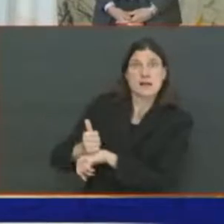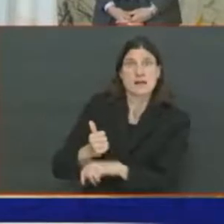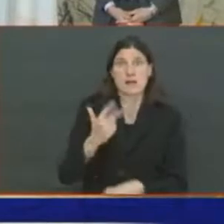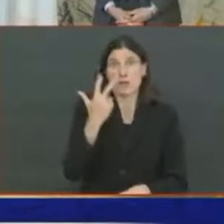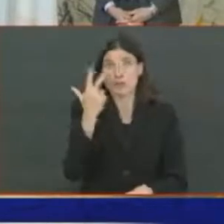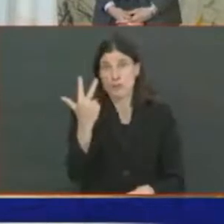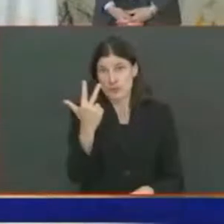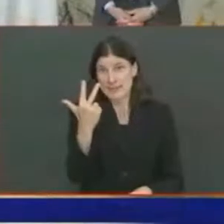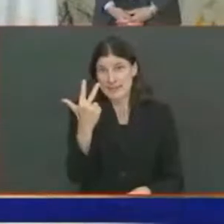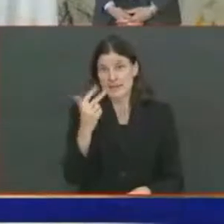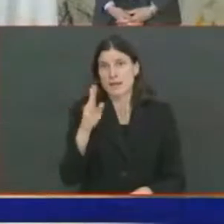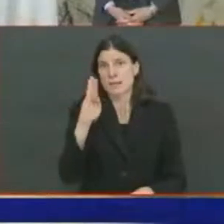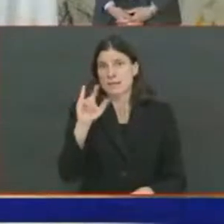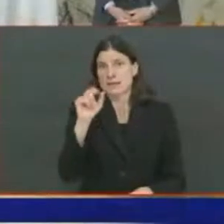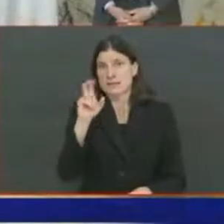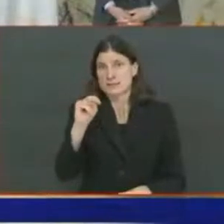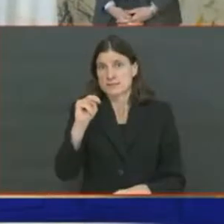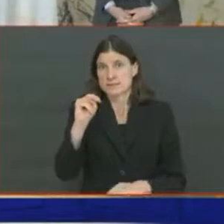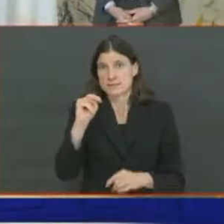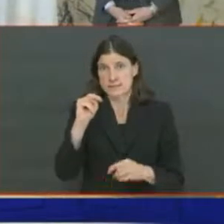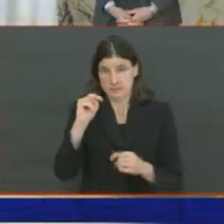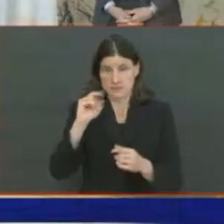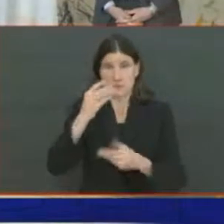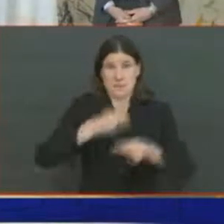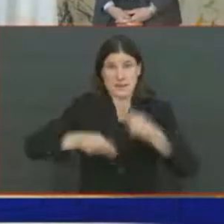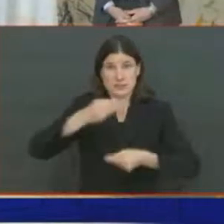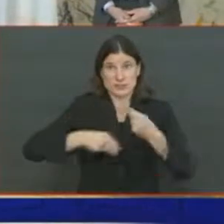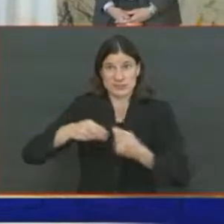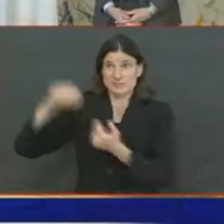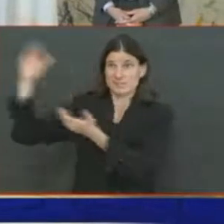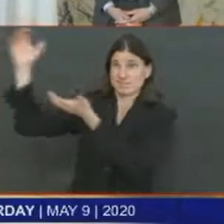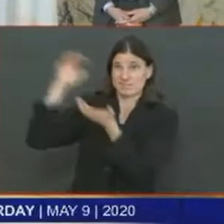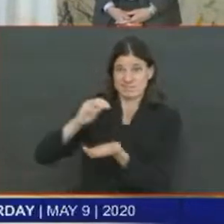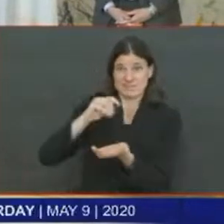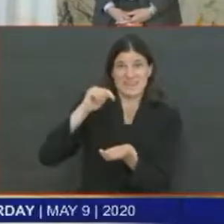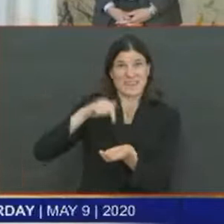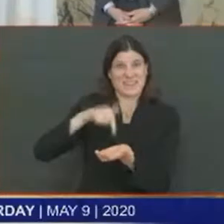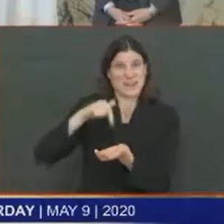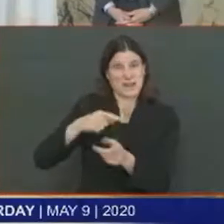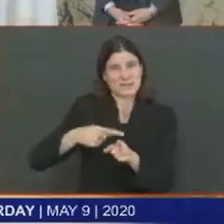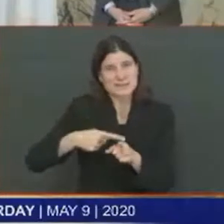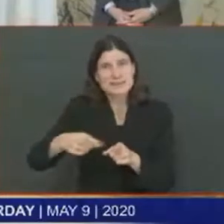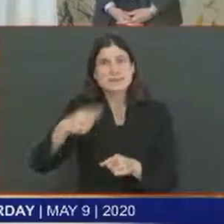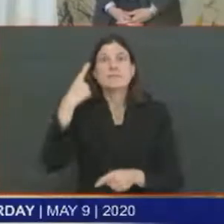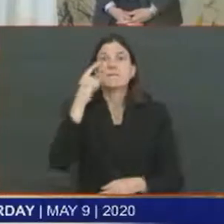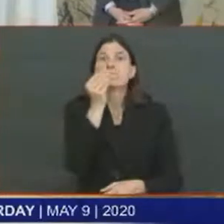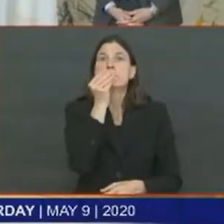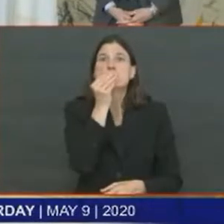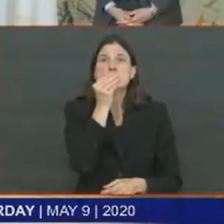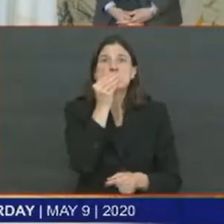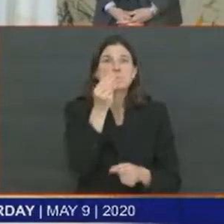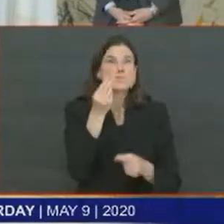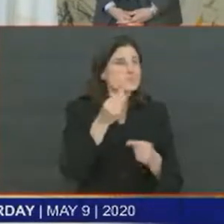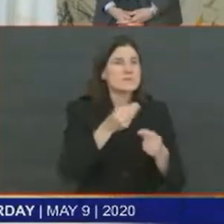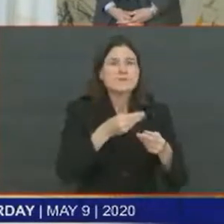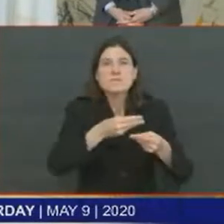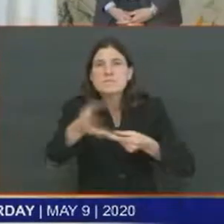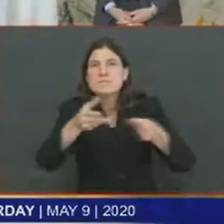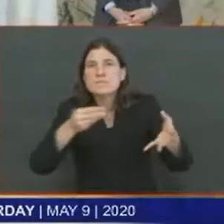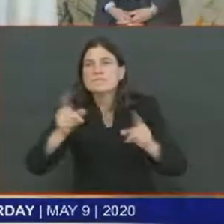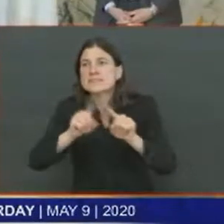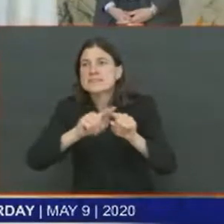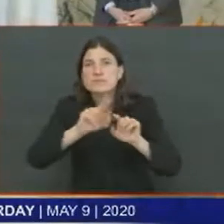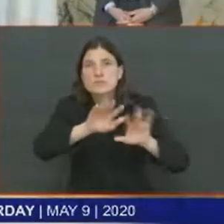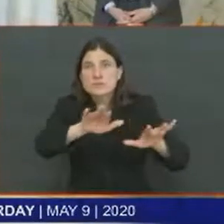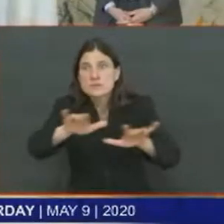Food Assistance Program was included in the CARES Act. And through this program, the U.S. Department of